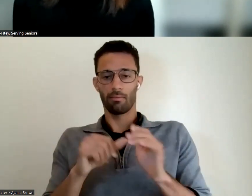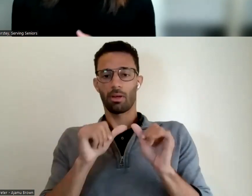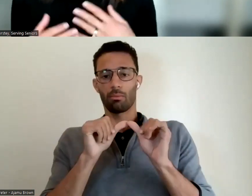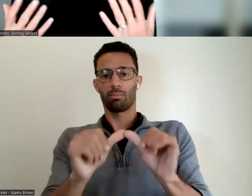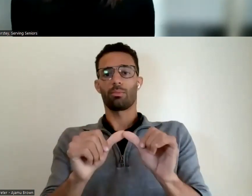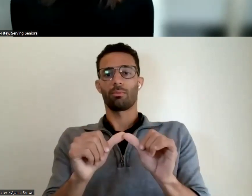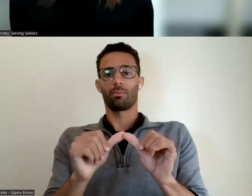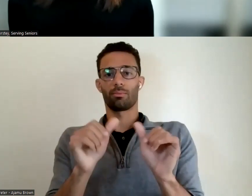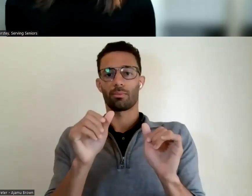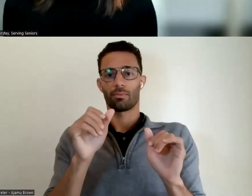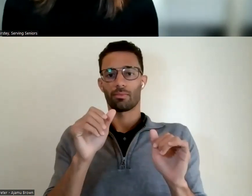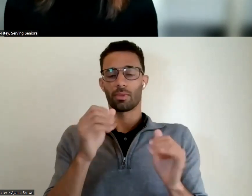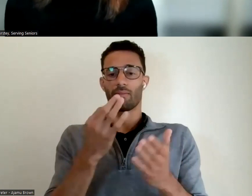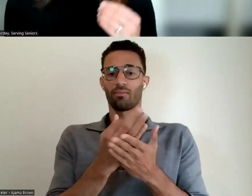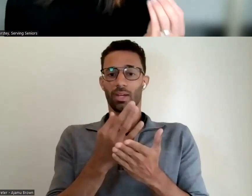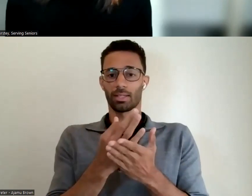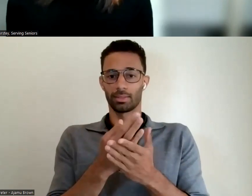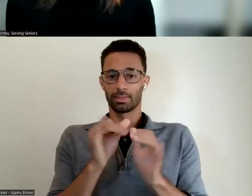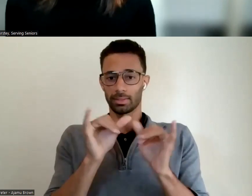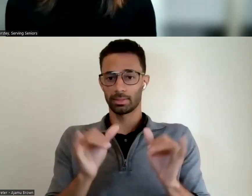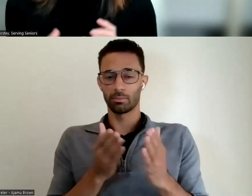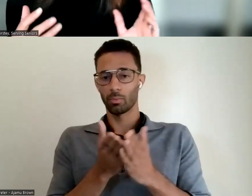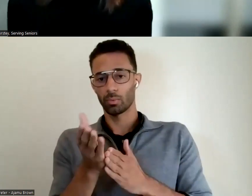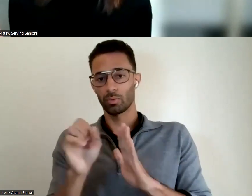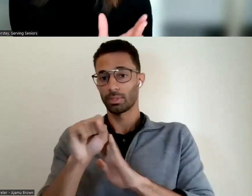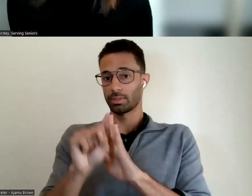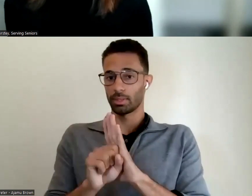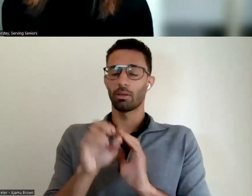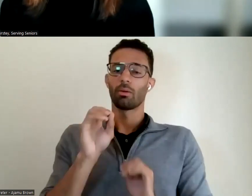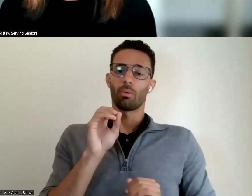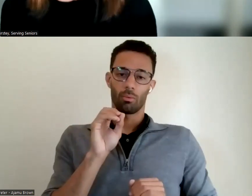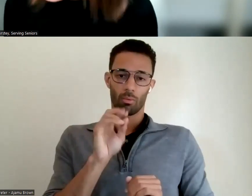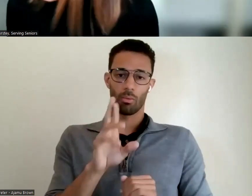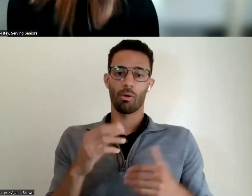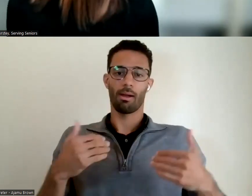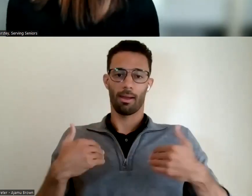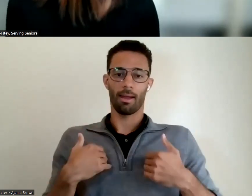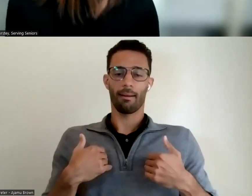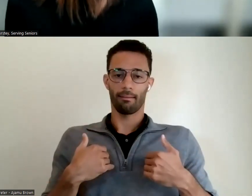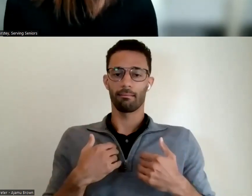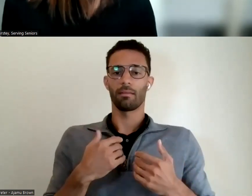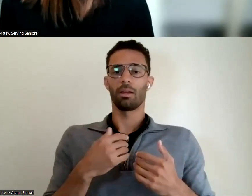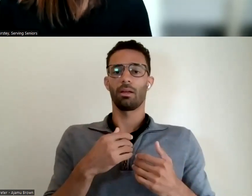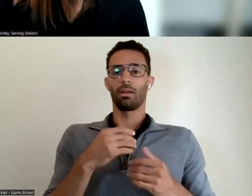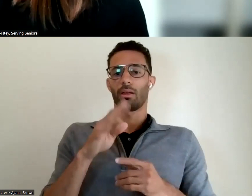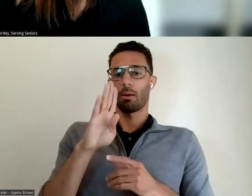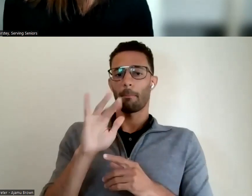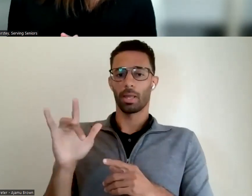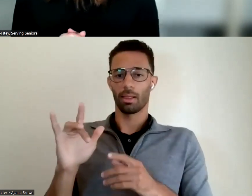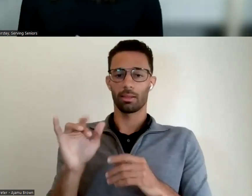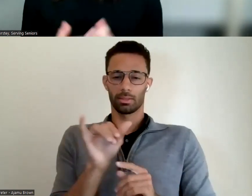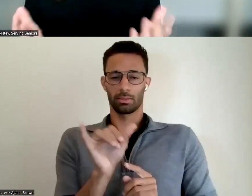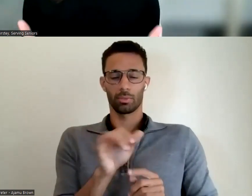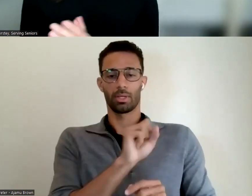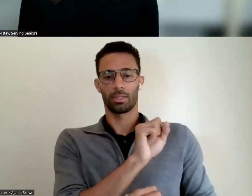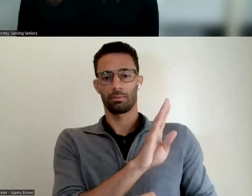solution through the state, or at least, have something pushed through similar to SB 37.